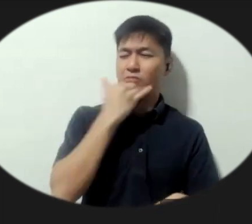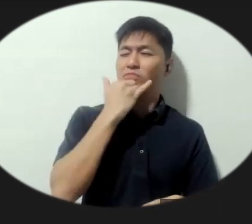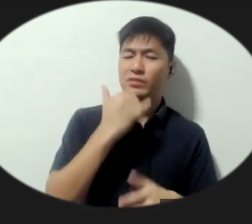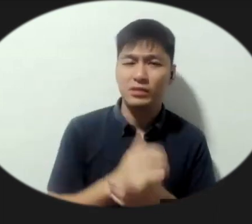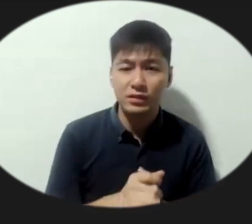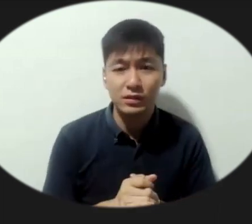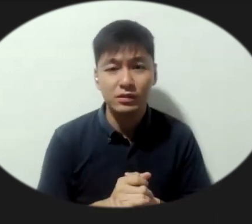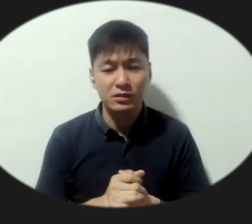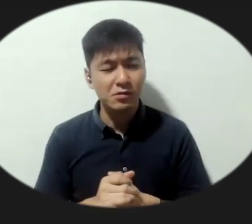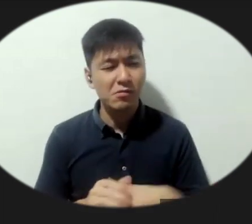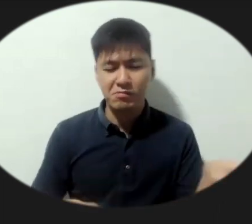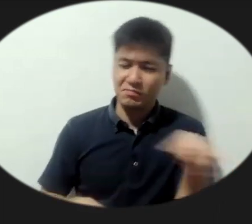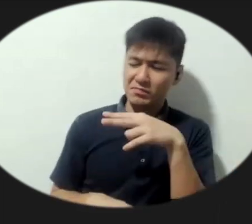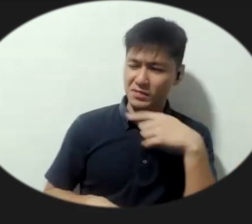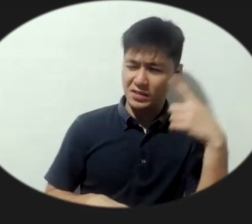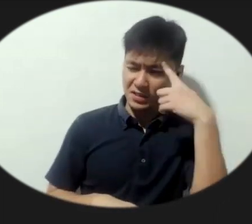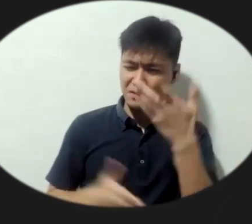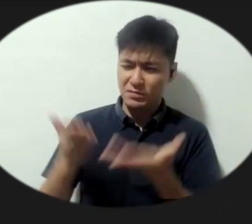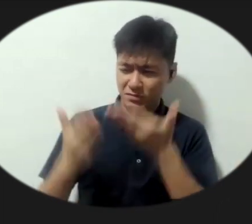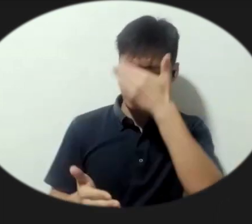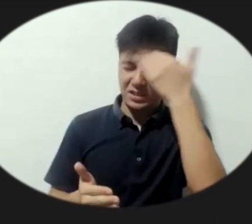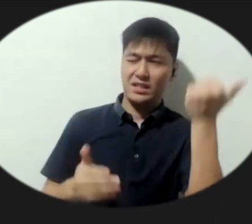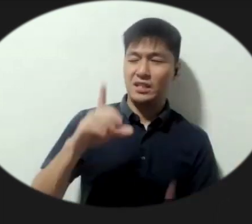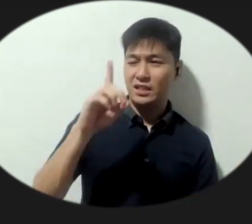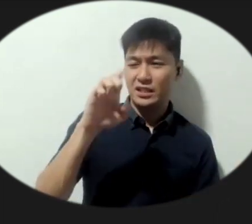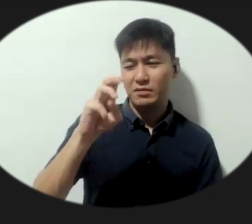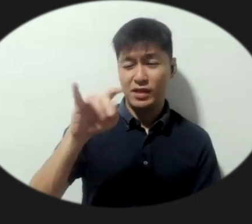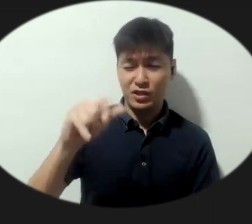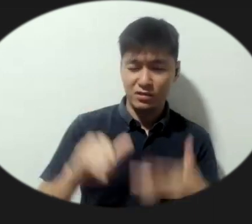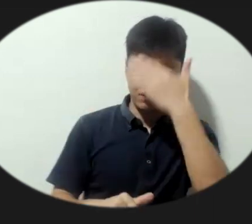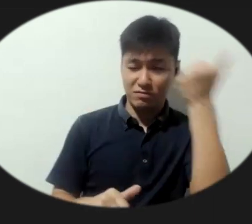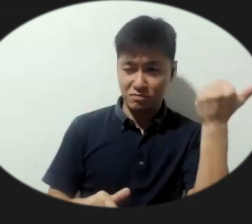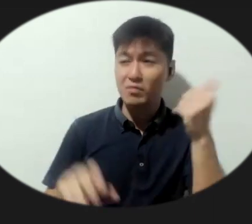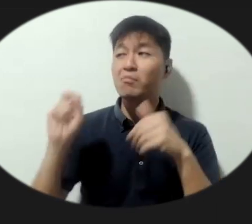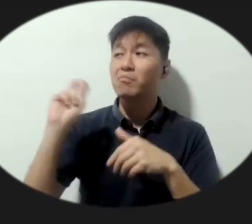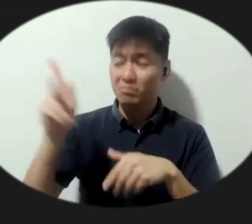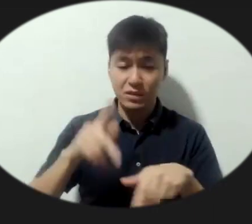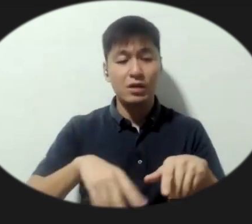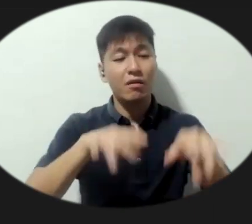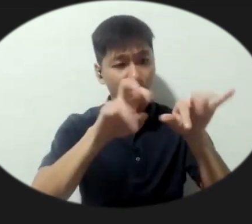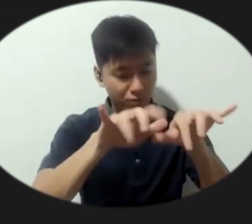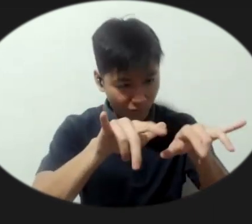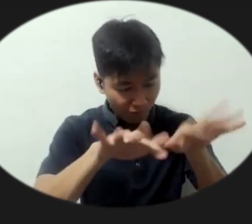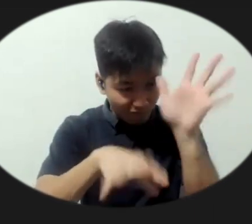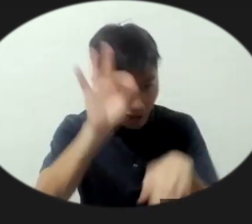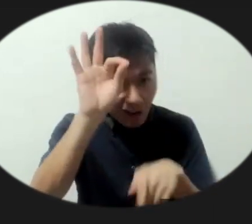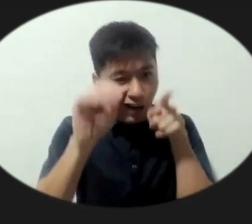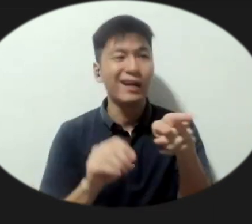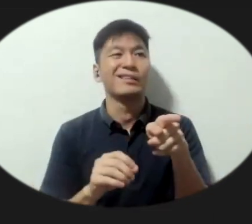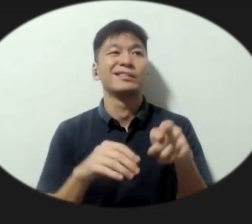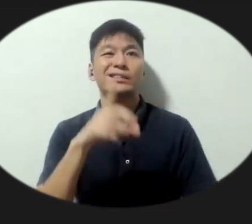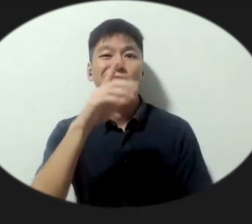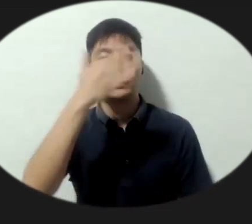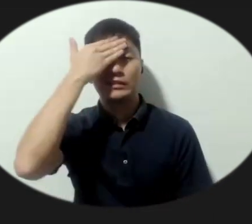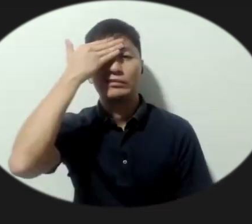sounds like dementia. Go and Google, but there's no cure. That is how we were told to go and find out for ourselves what